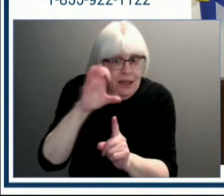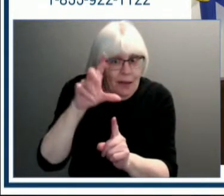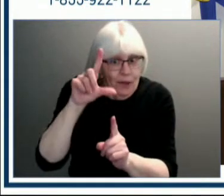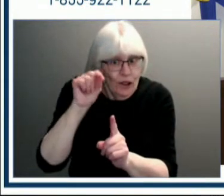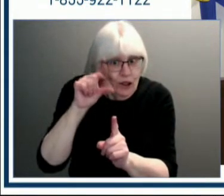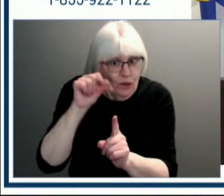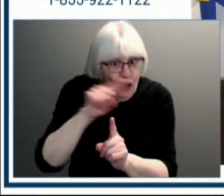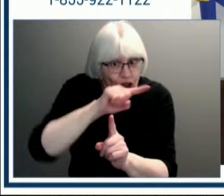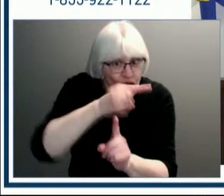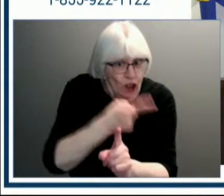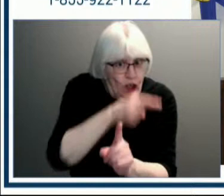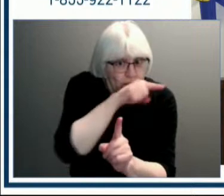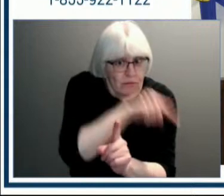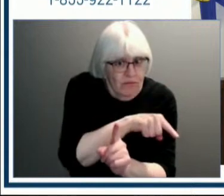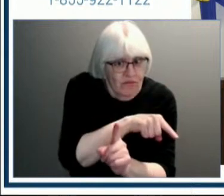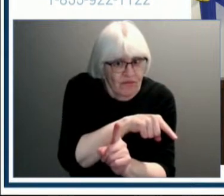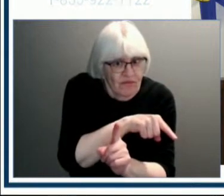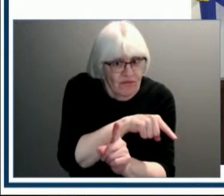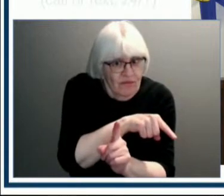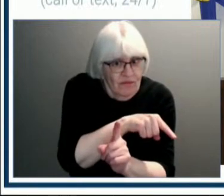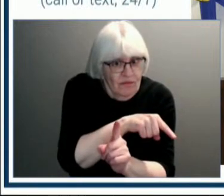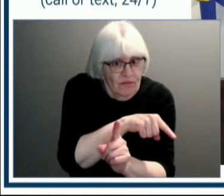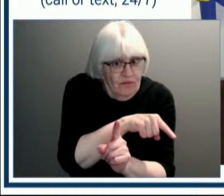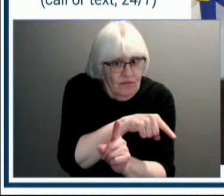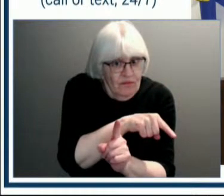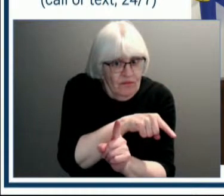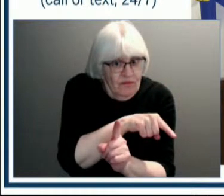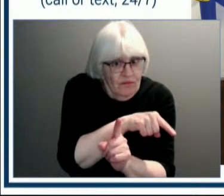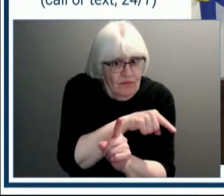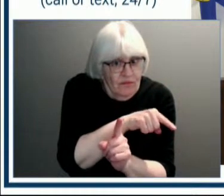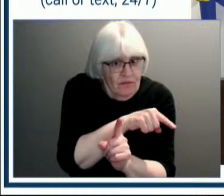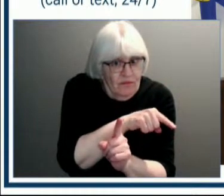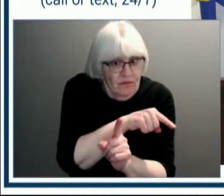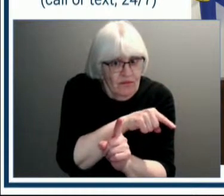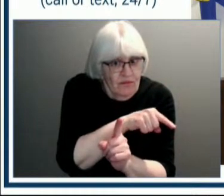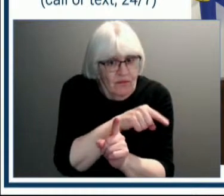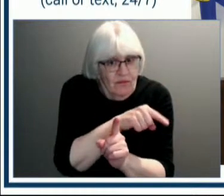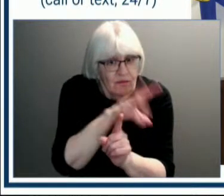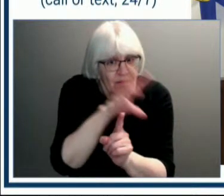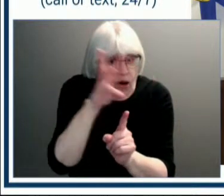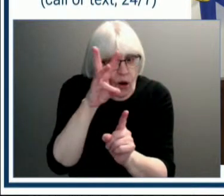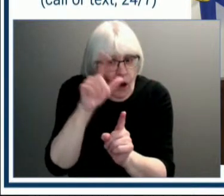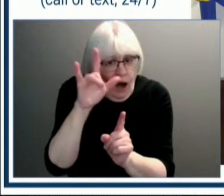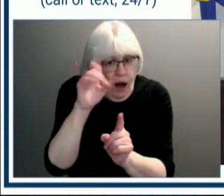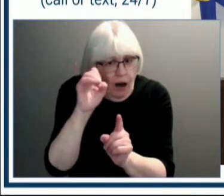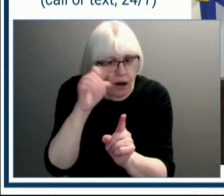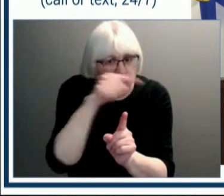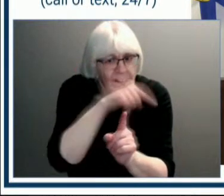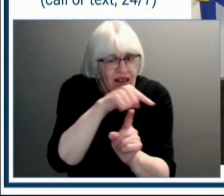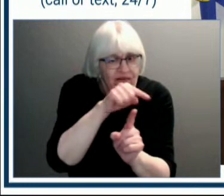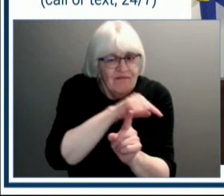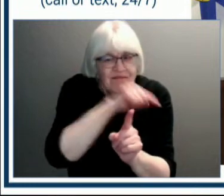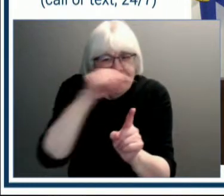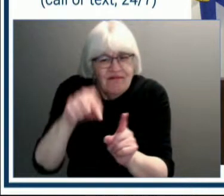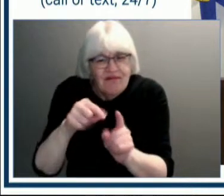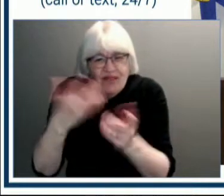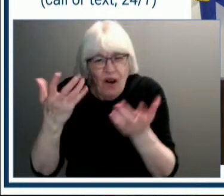started. And many Nova Scotians don't have any access to paid sick leave time. So why wasn't this program relaunched